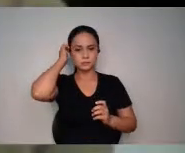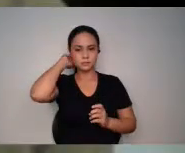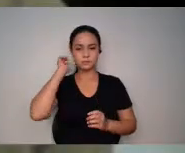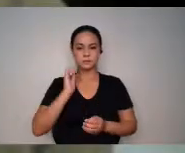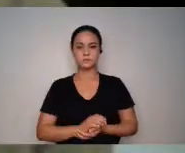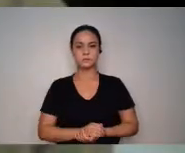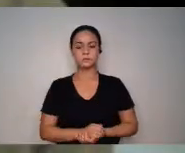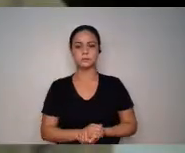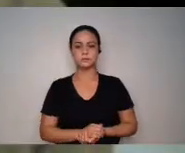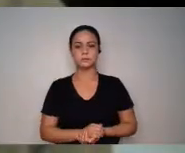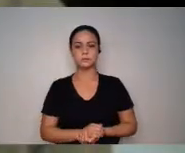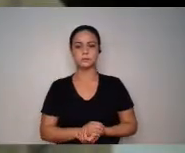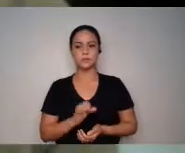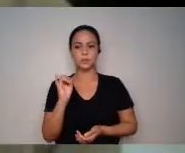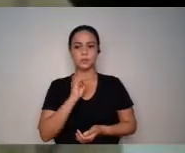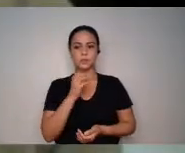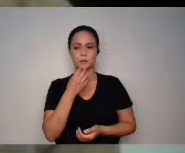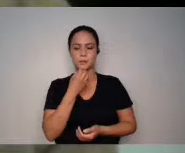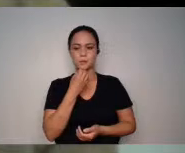Hi, good morning.